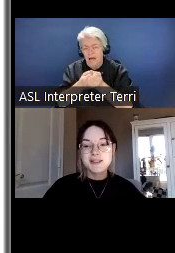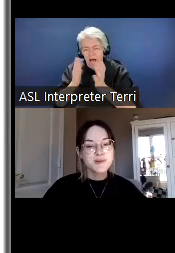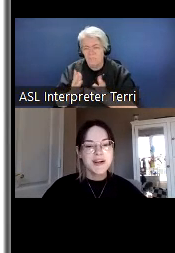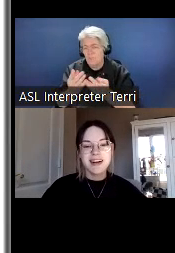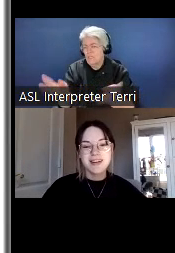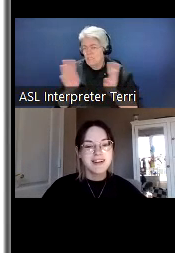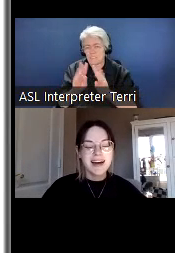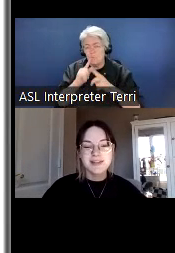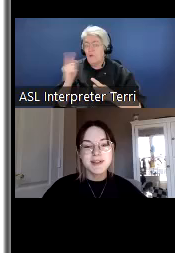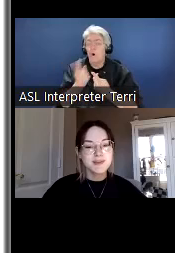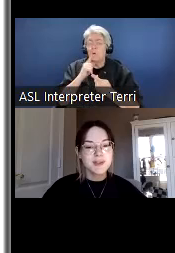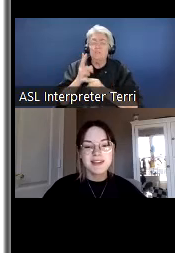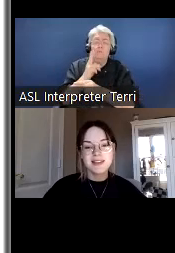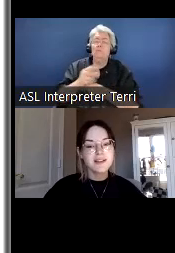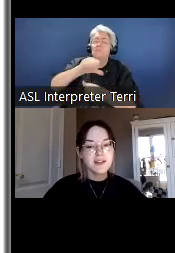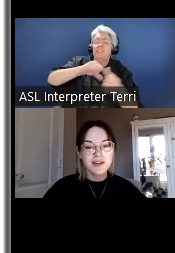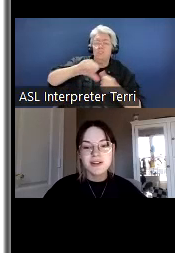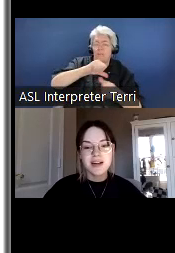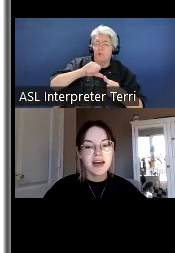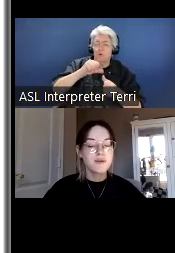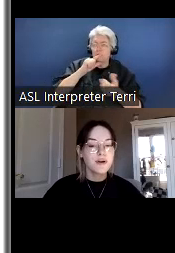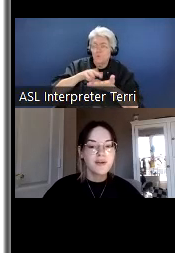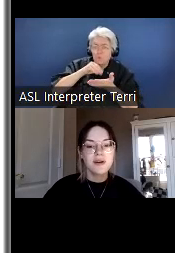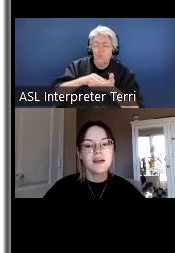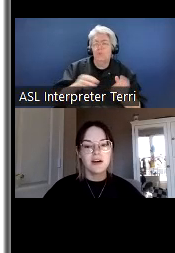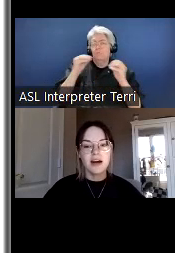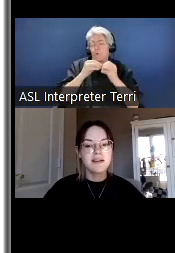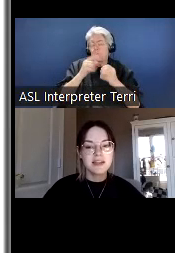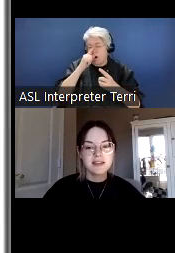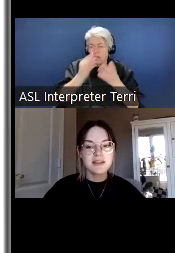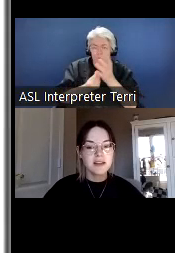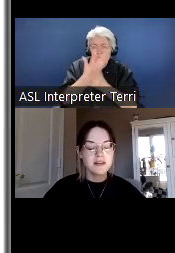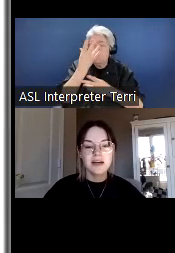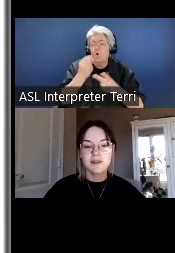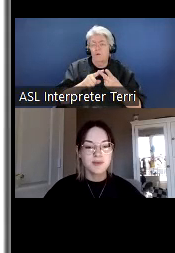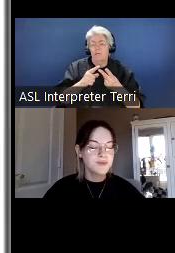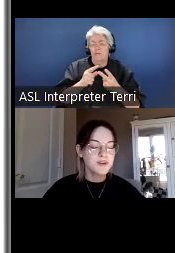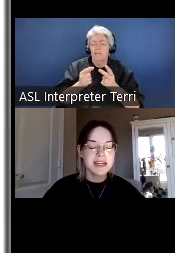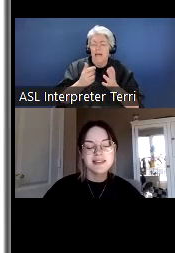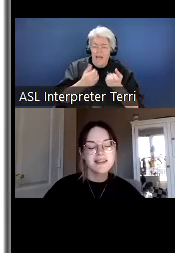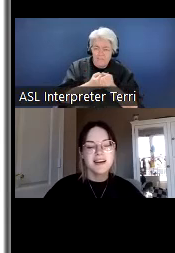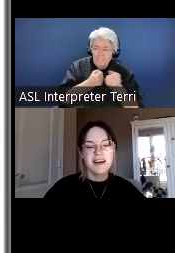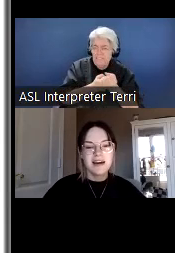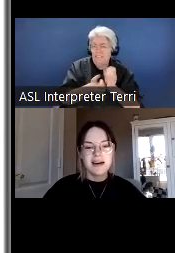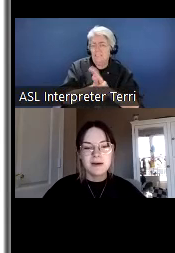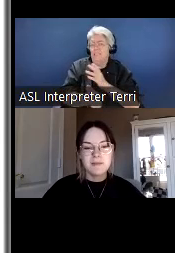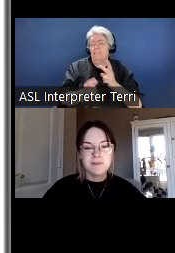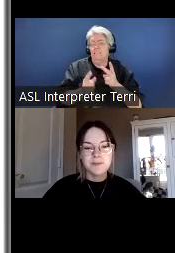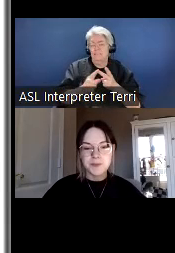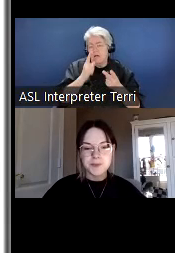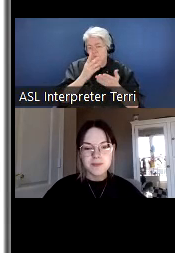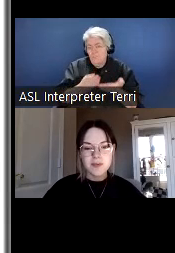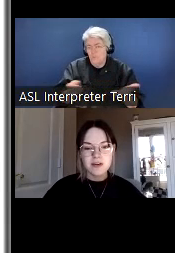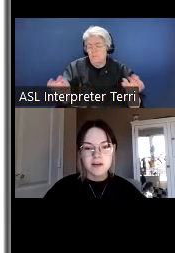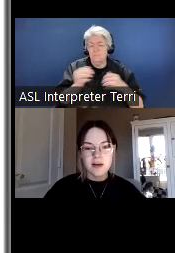can always use one another as resources to learn and grow in our advocacy skills and resourcefulness.